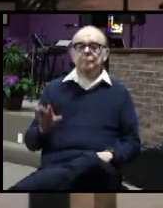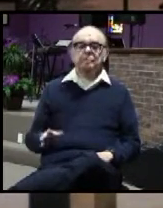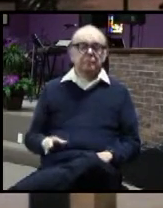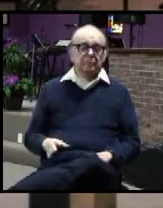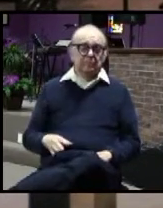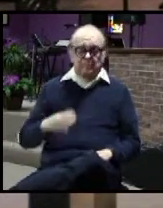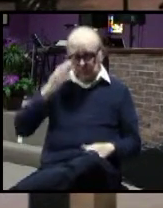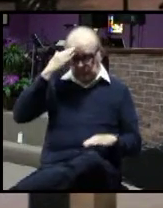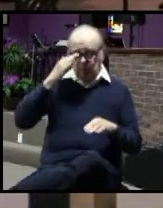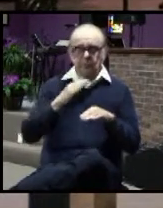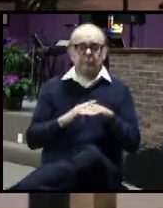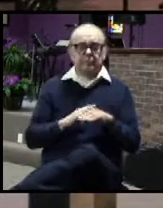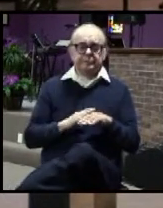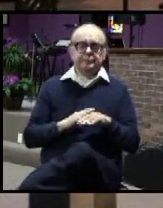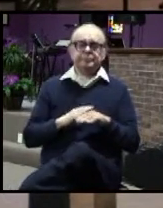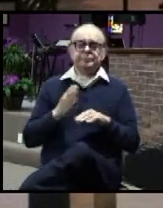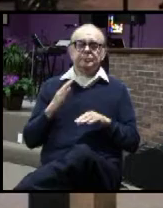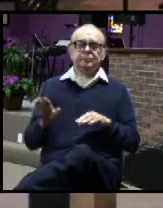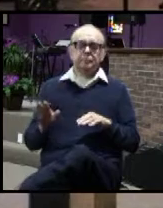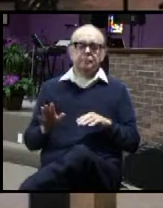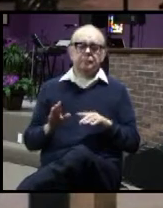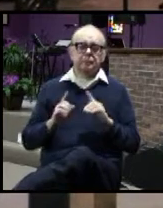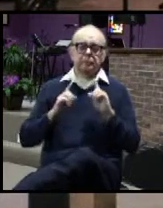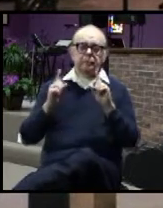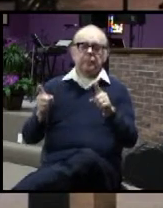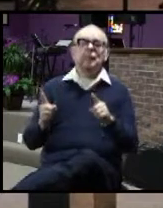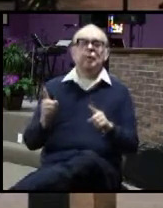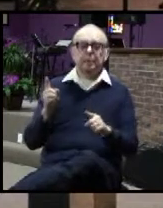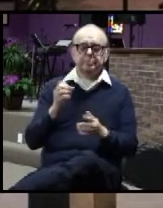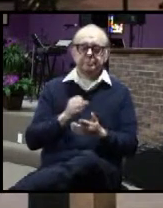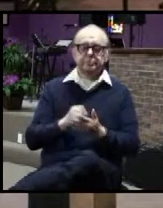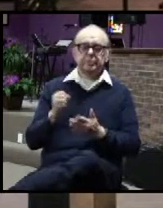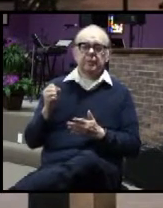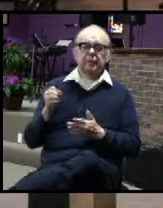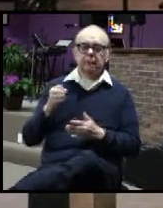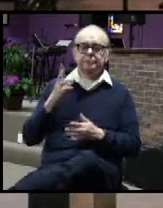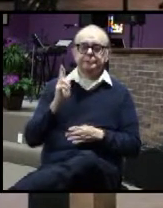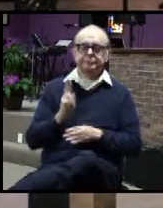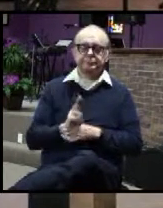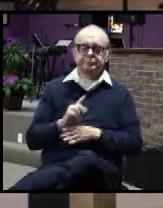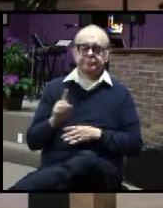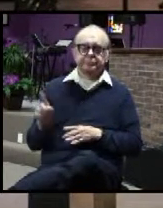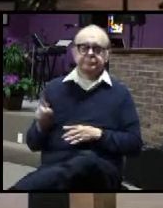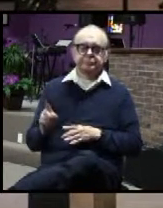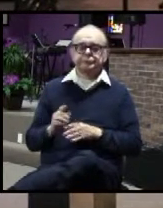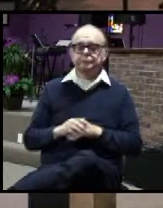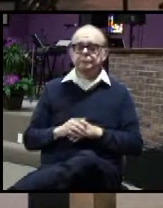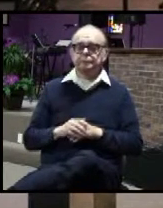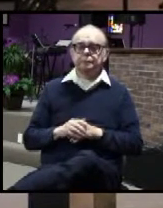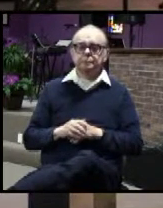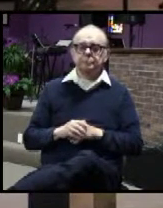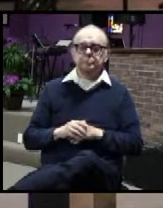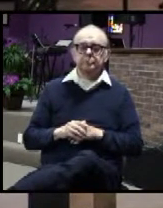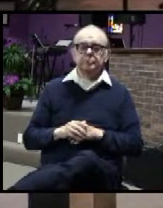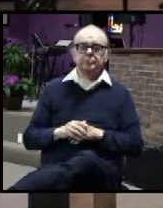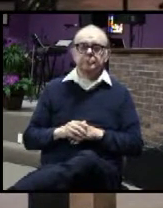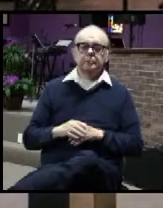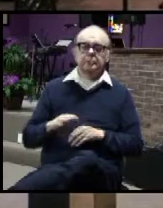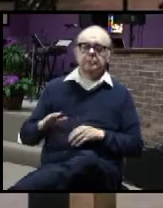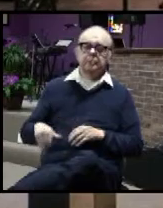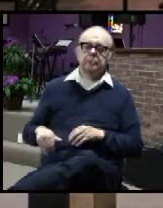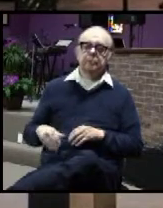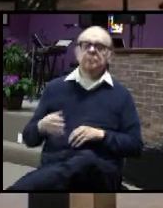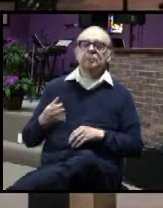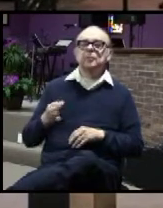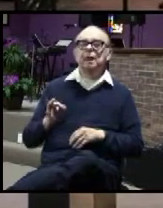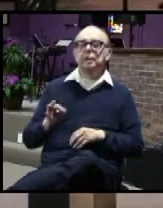ordained. He never attended a seminary. But God used him in the late